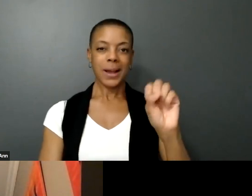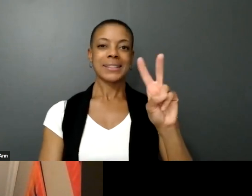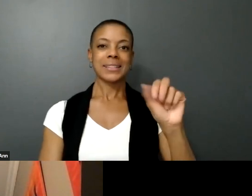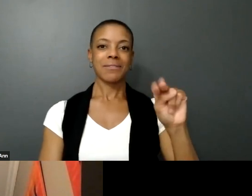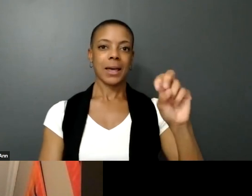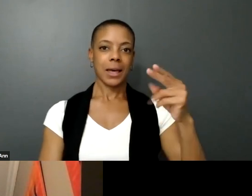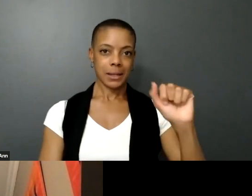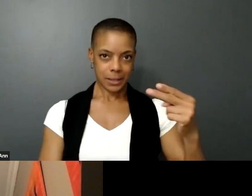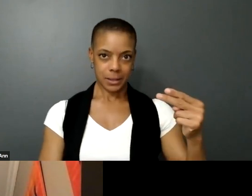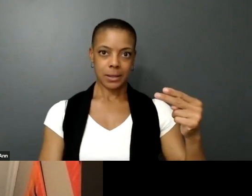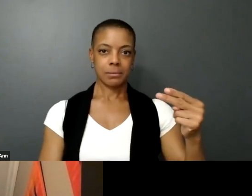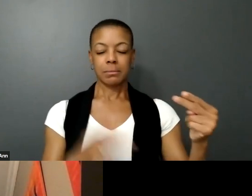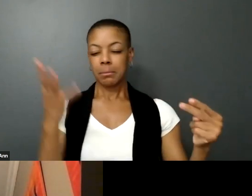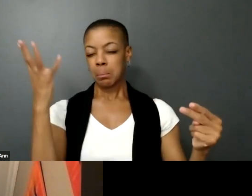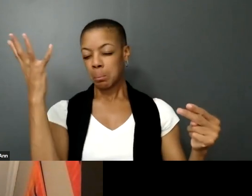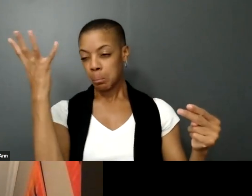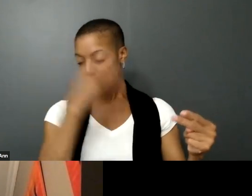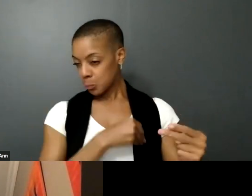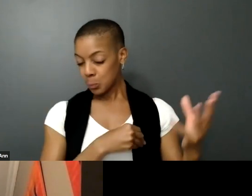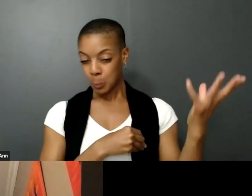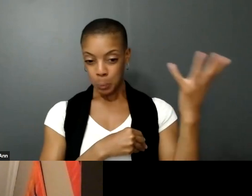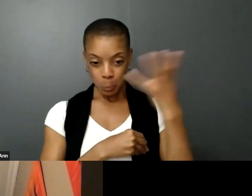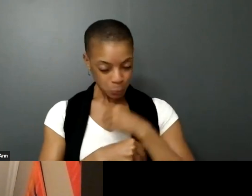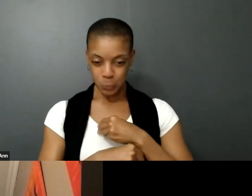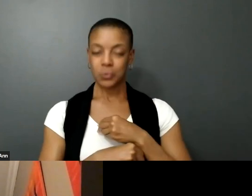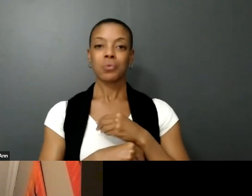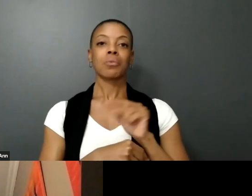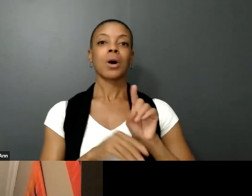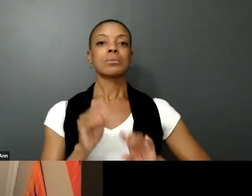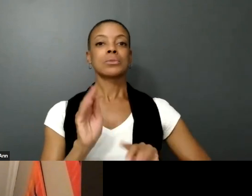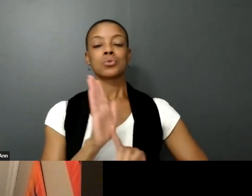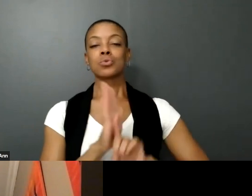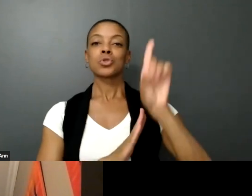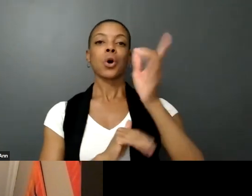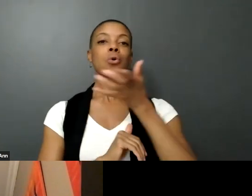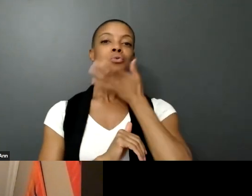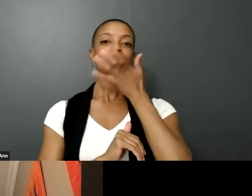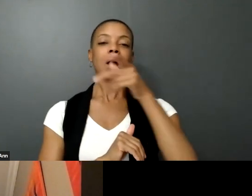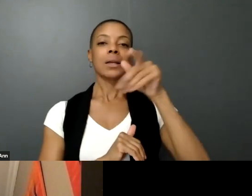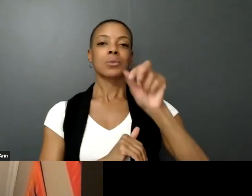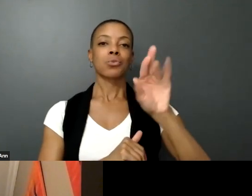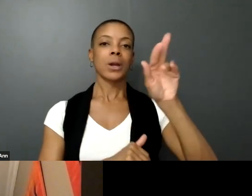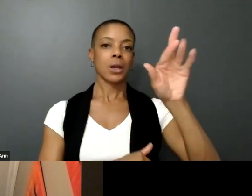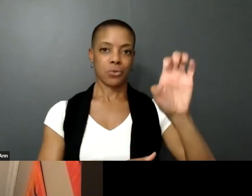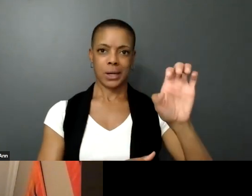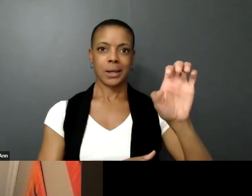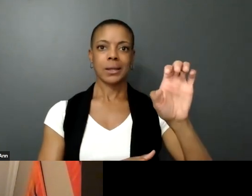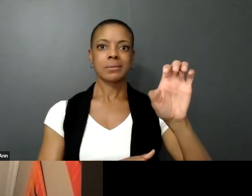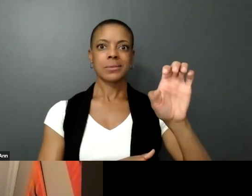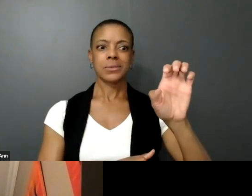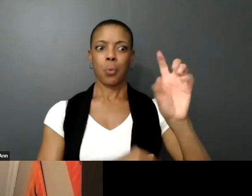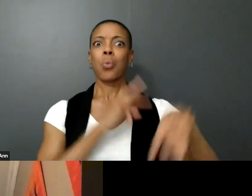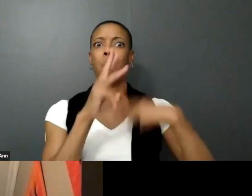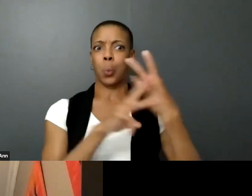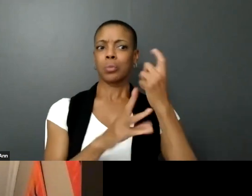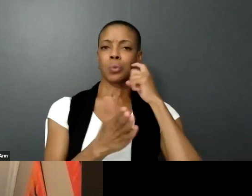renowned Black Oak Savannah and tall grass prairie, world renowned. And I raised